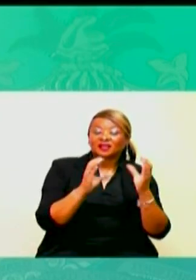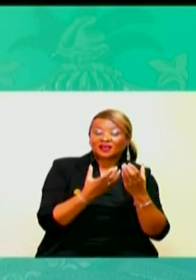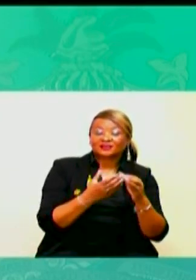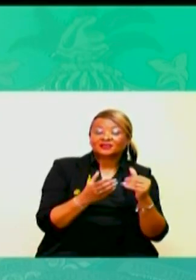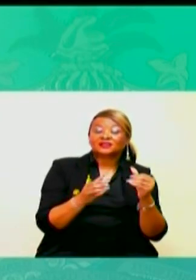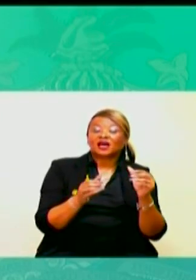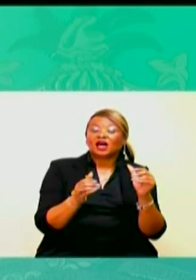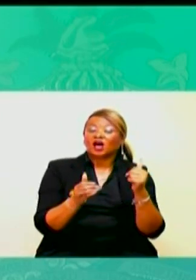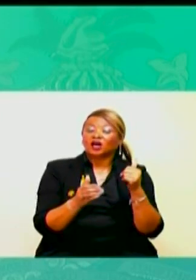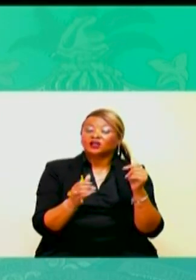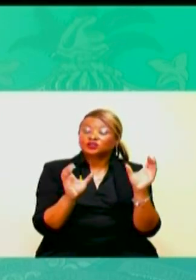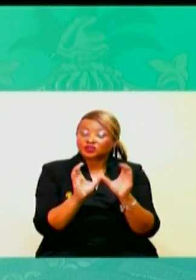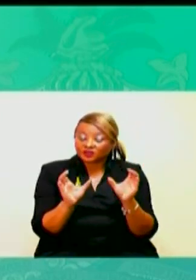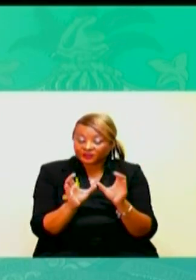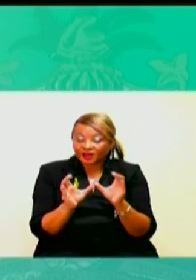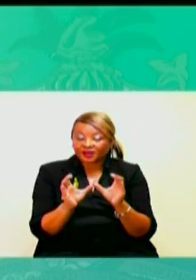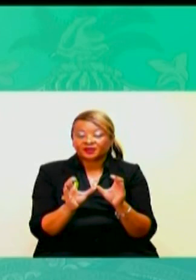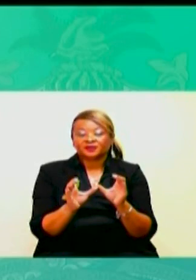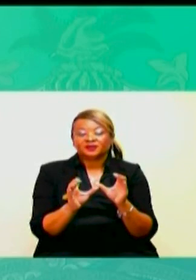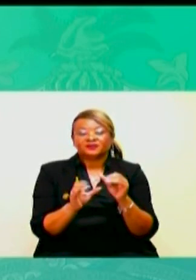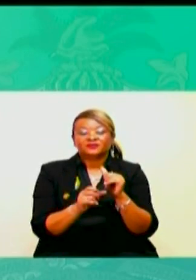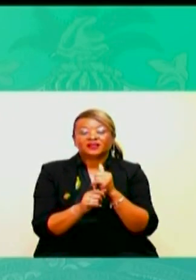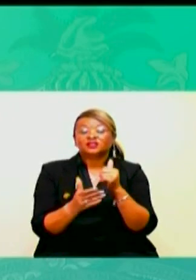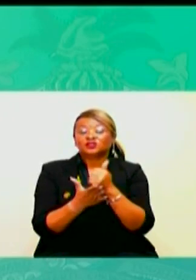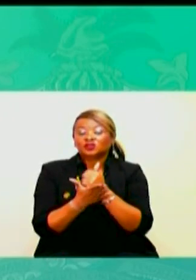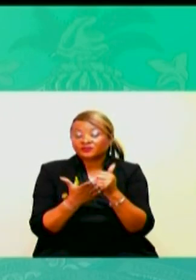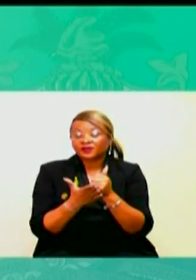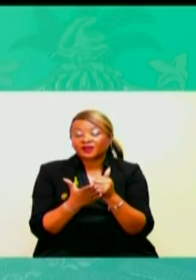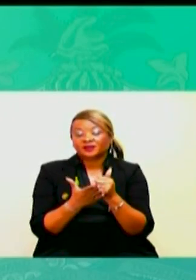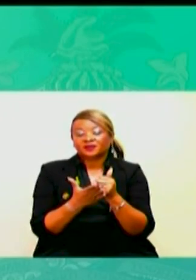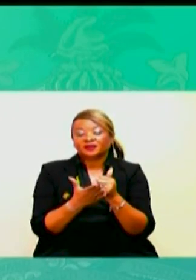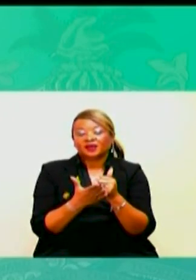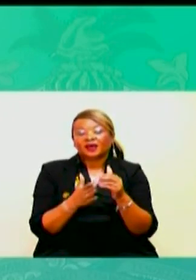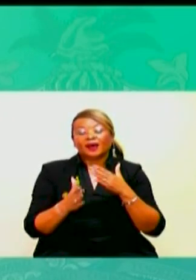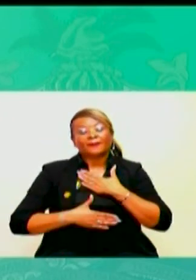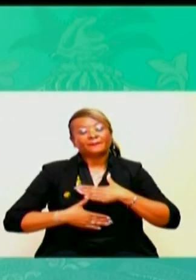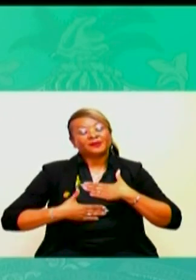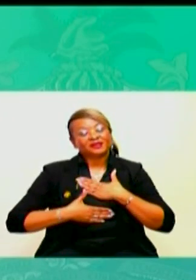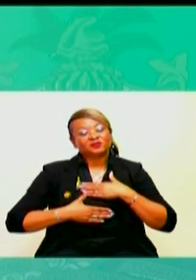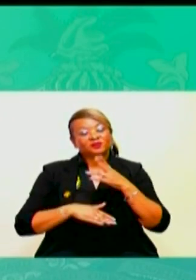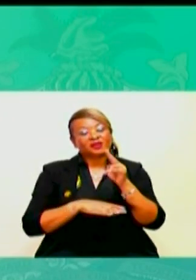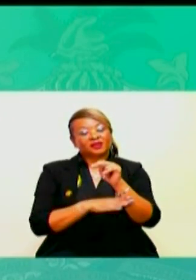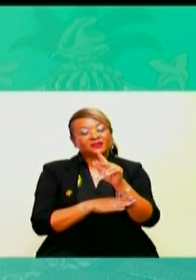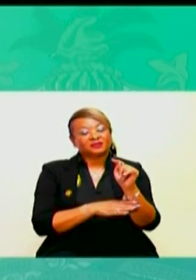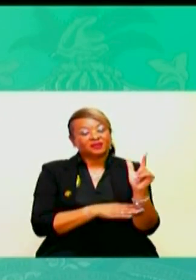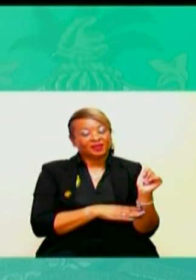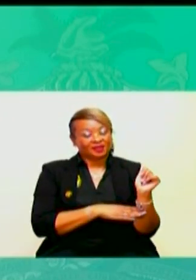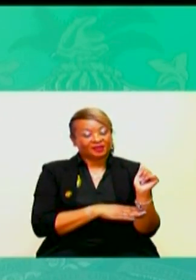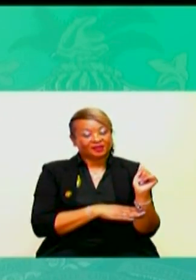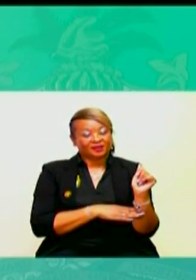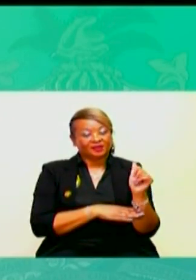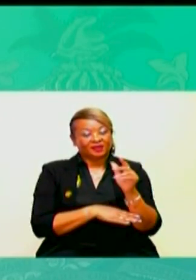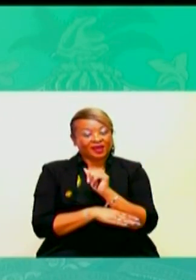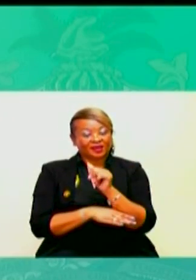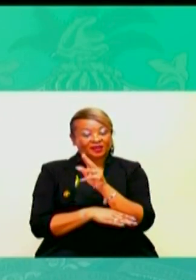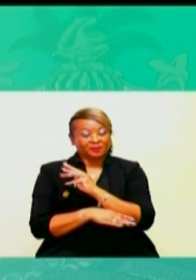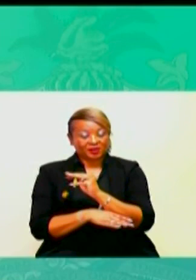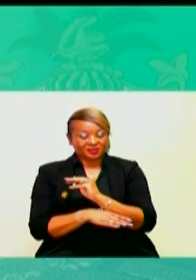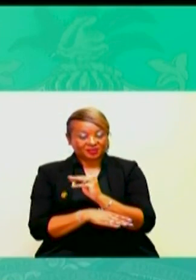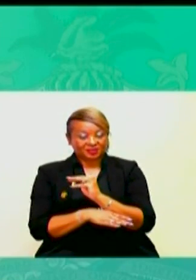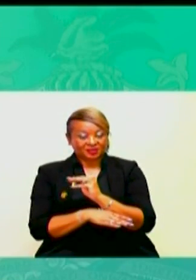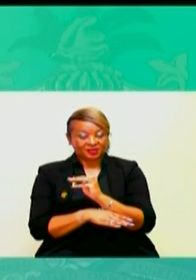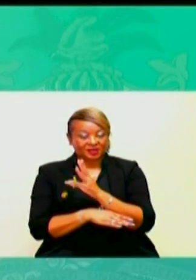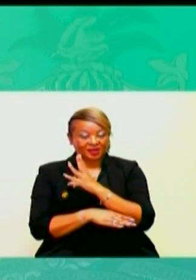accredited, whether there's any certification. Mm-hmm. I am pleased with the National Training Agency, Ms. Agatha Marcel, and